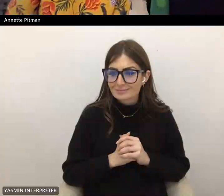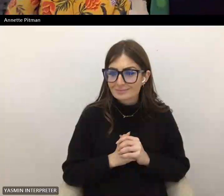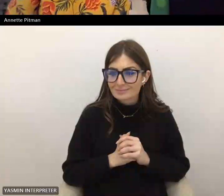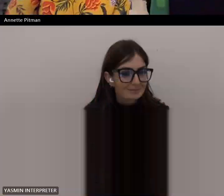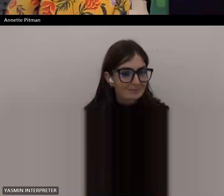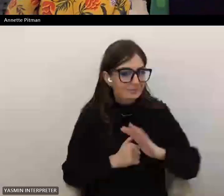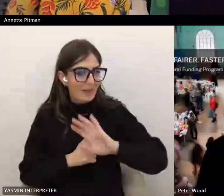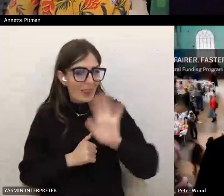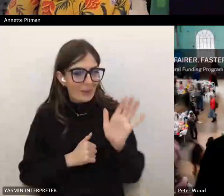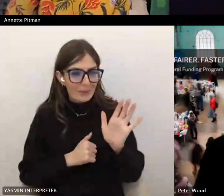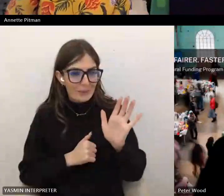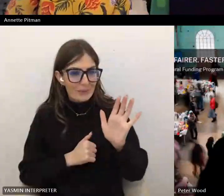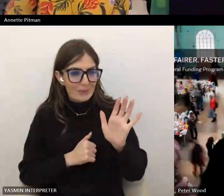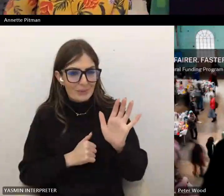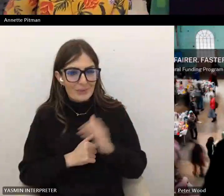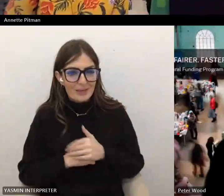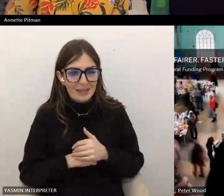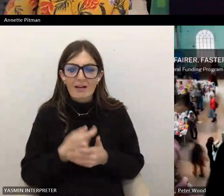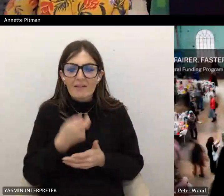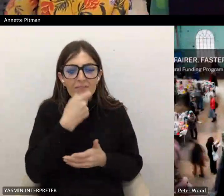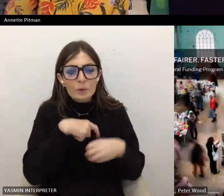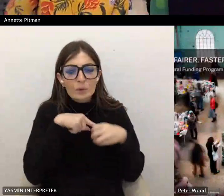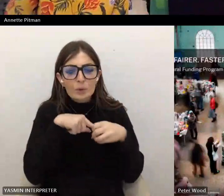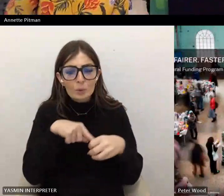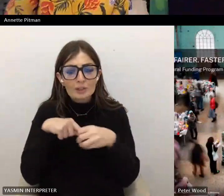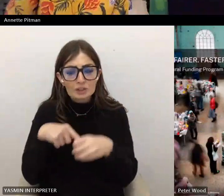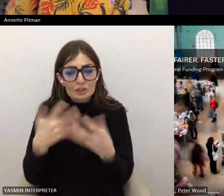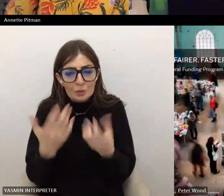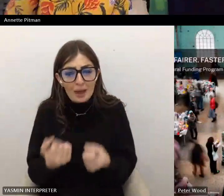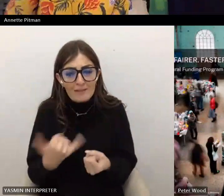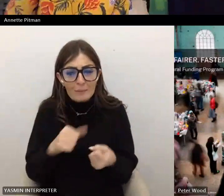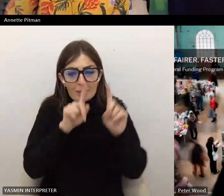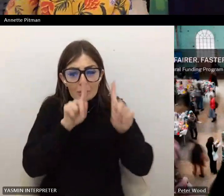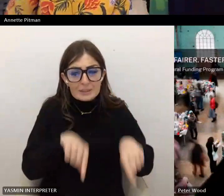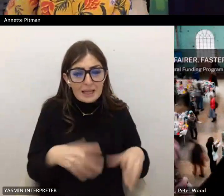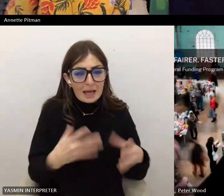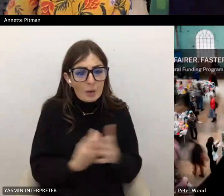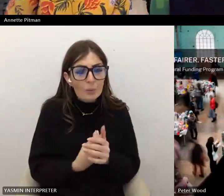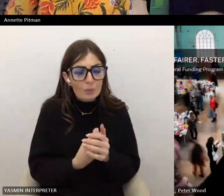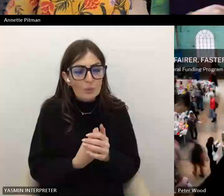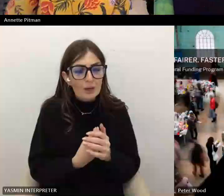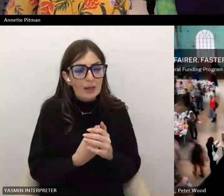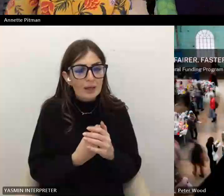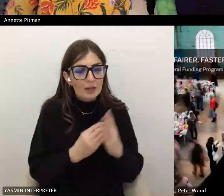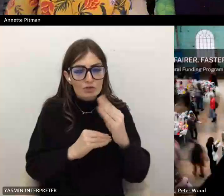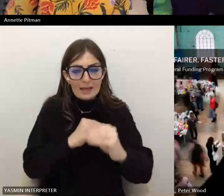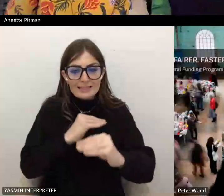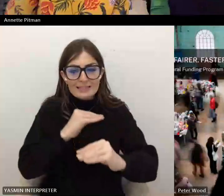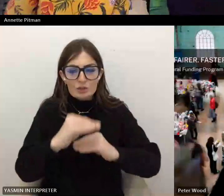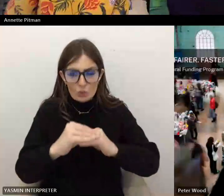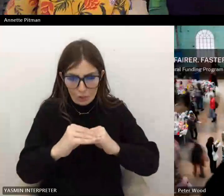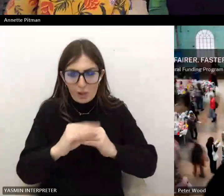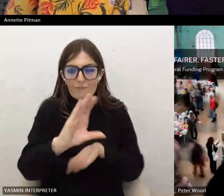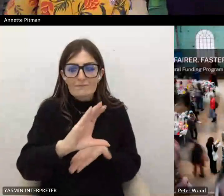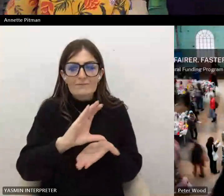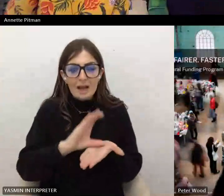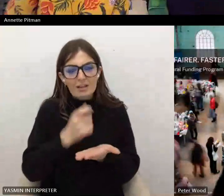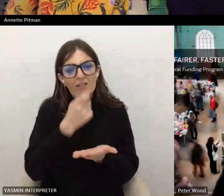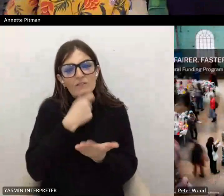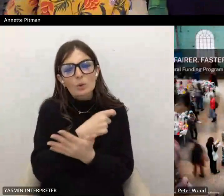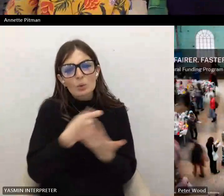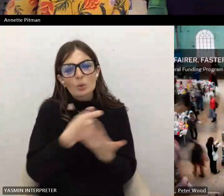Hi, yeah, look, there's a number of questions. Maybe we'll start with the transitional funding, and there were a couple of